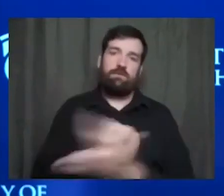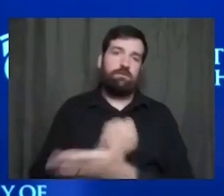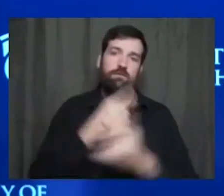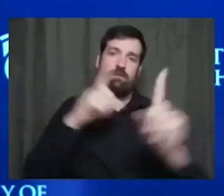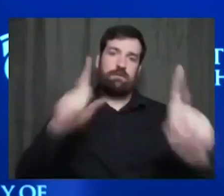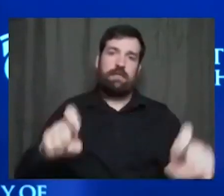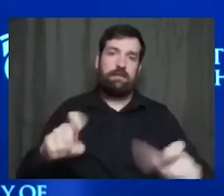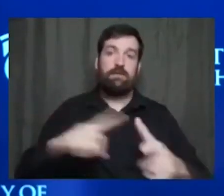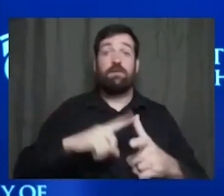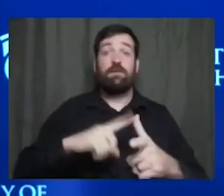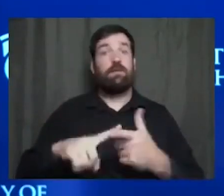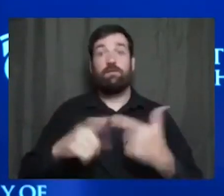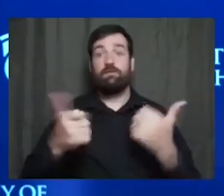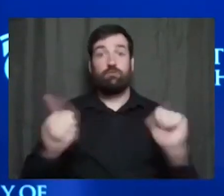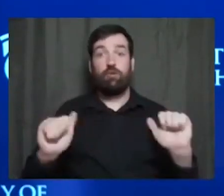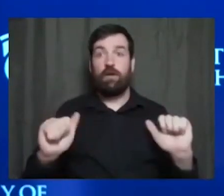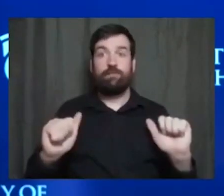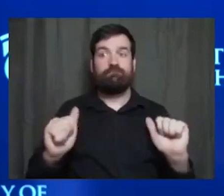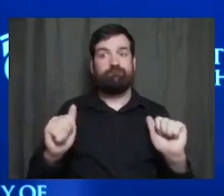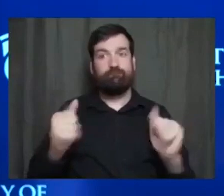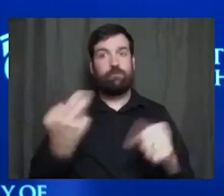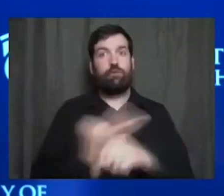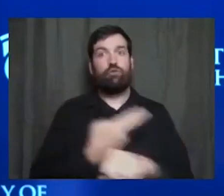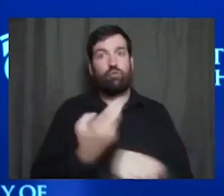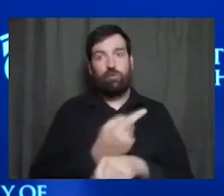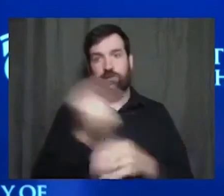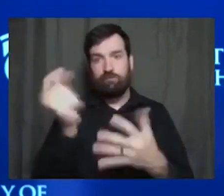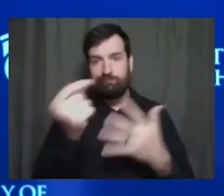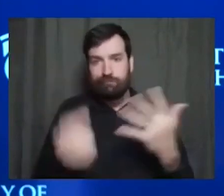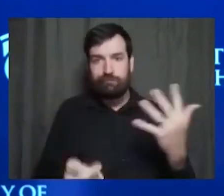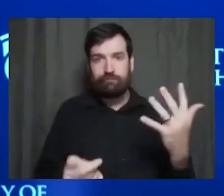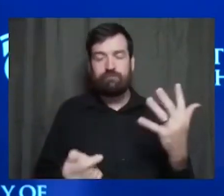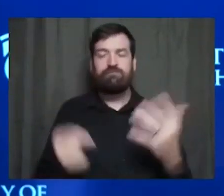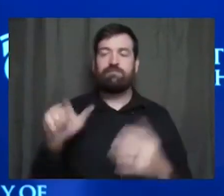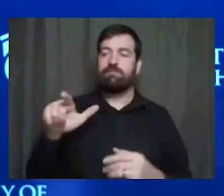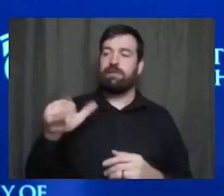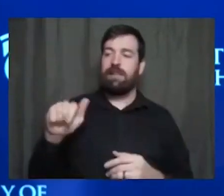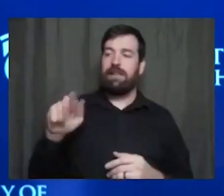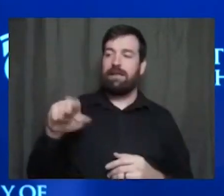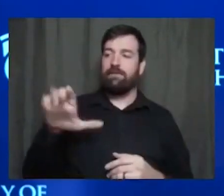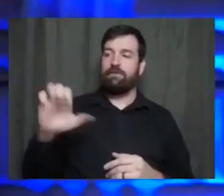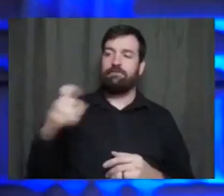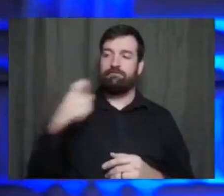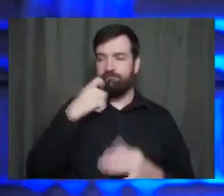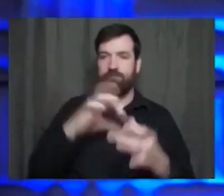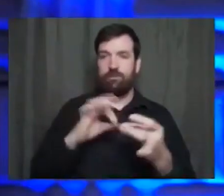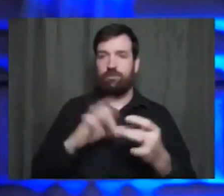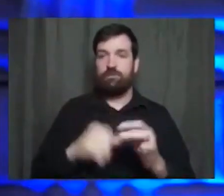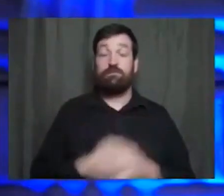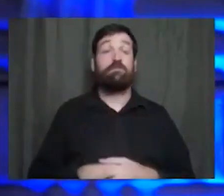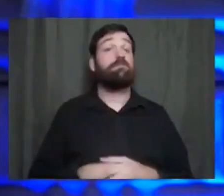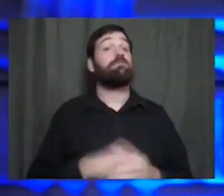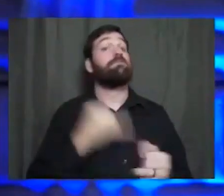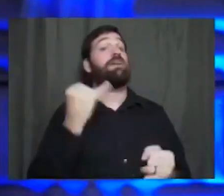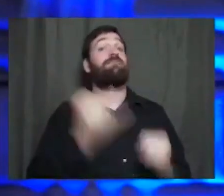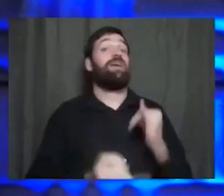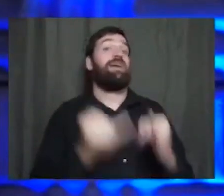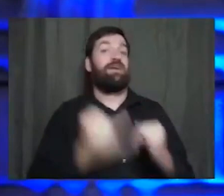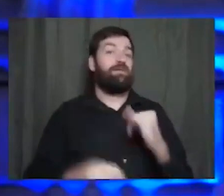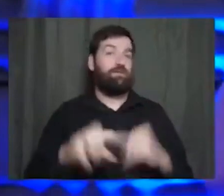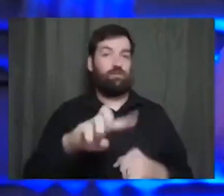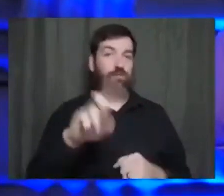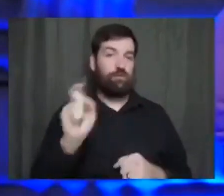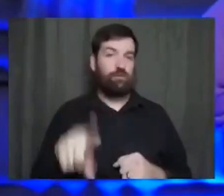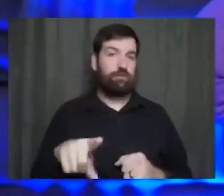all of those other components that Lance just talked about. Okay, and for our final question today,